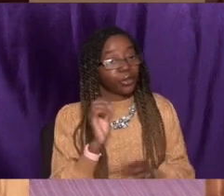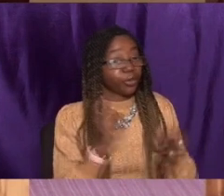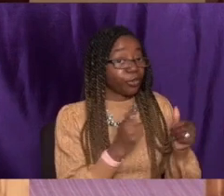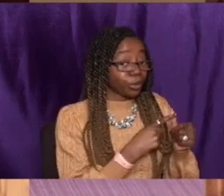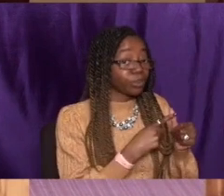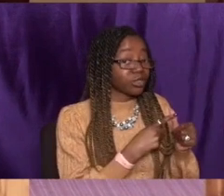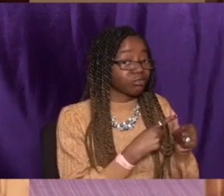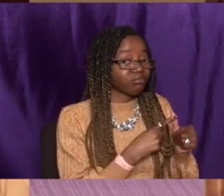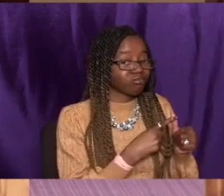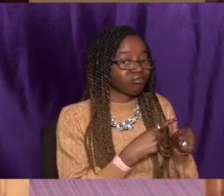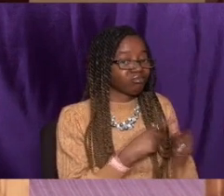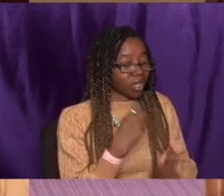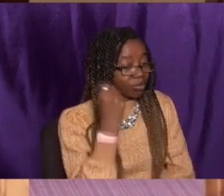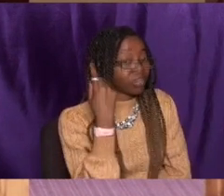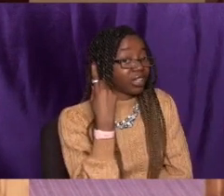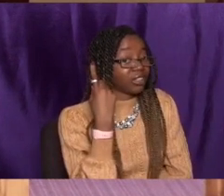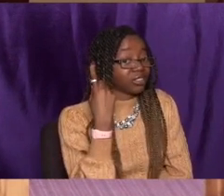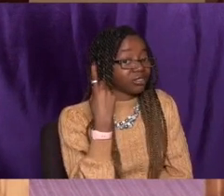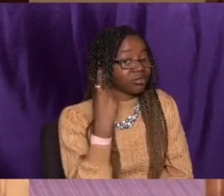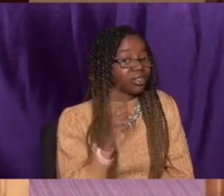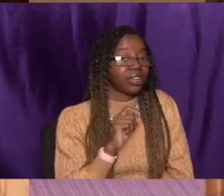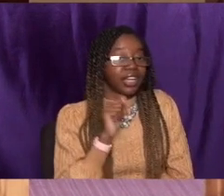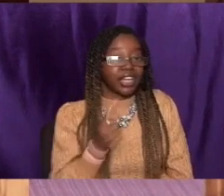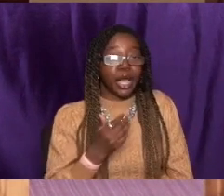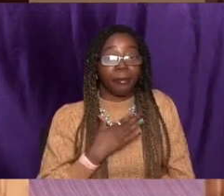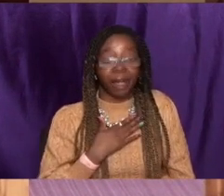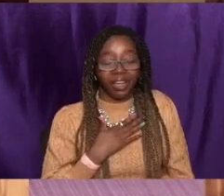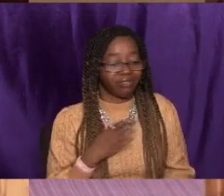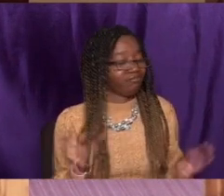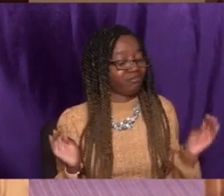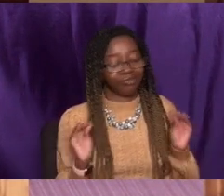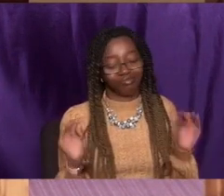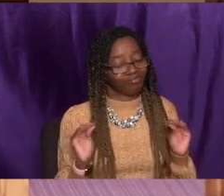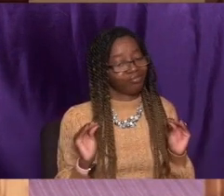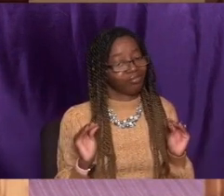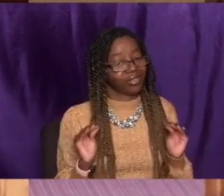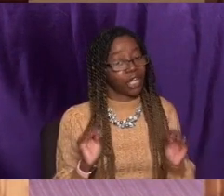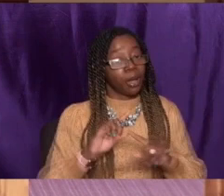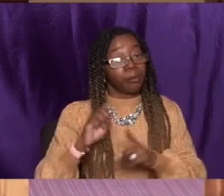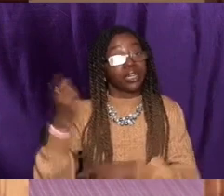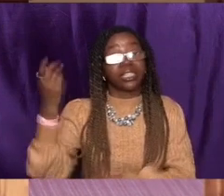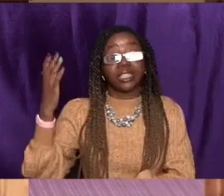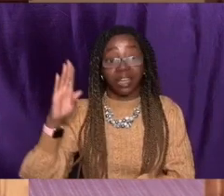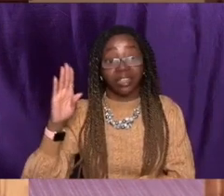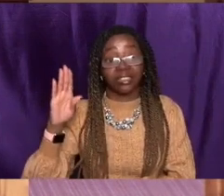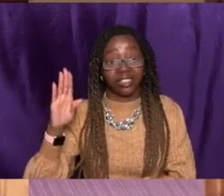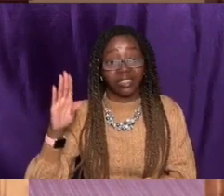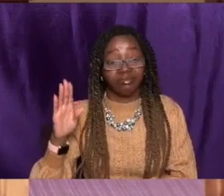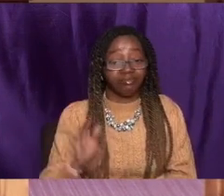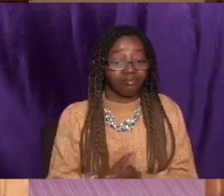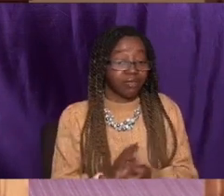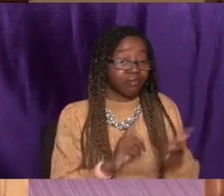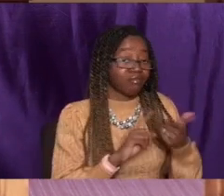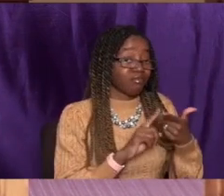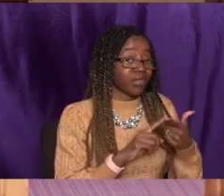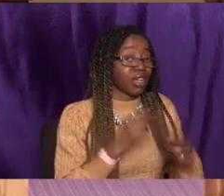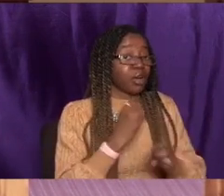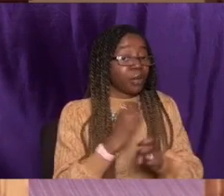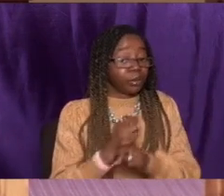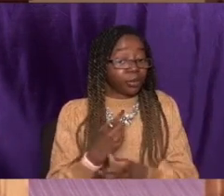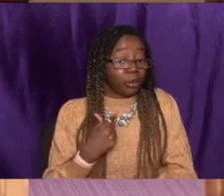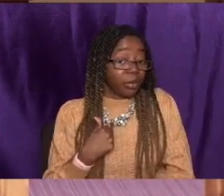all, I realize it's just not mine anymore, but it's also God's. And if they've got a problem with